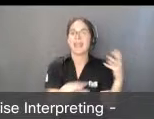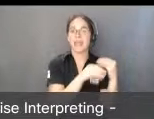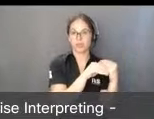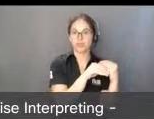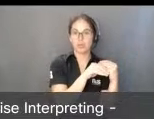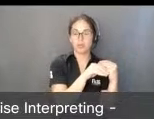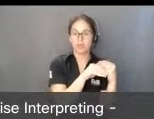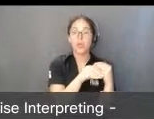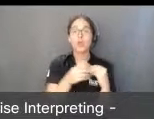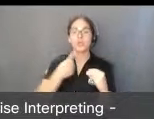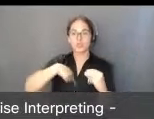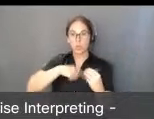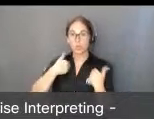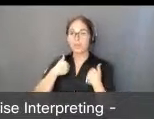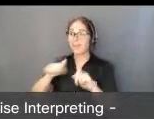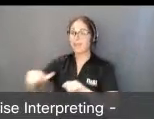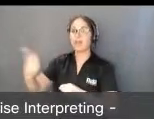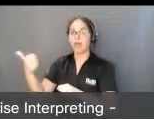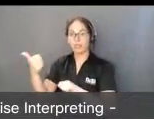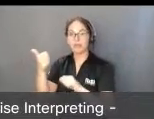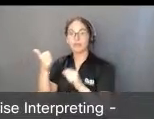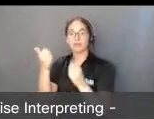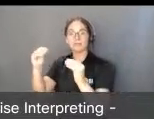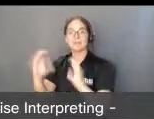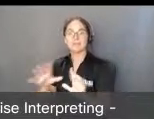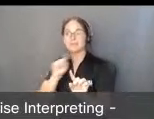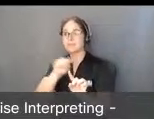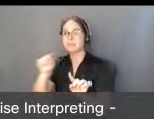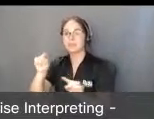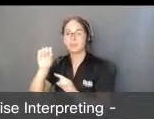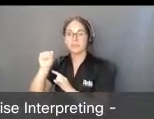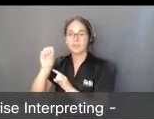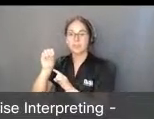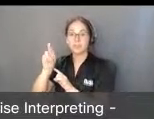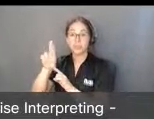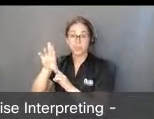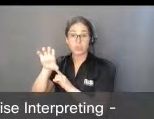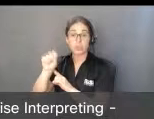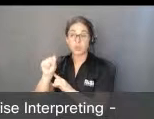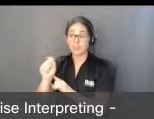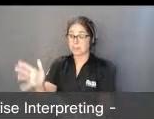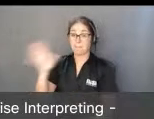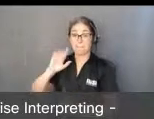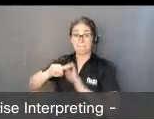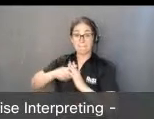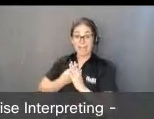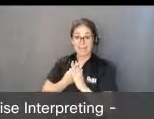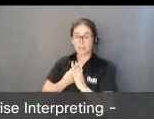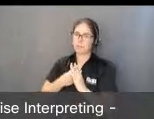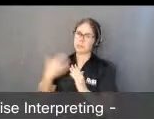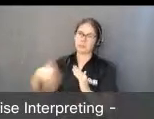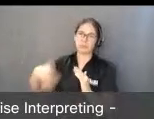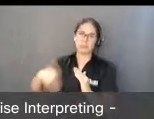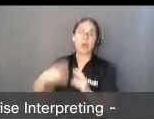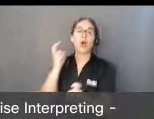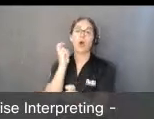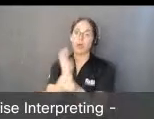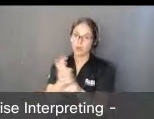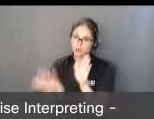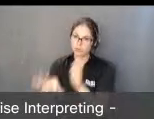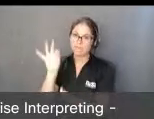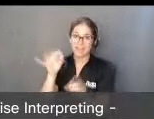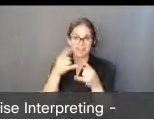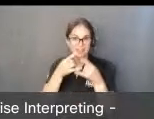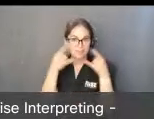sources that we've been reaching out to. And as you know, in the beginning, it was very hard to come by the masks that we needed. There are